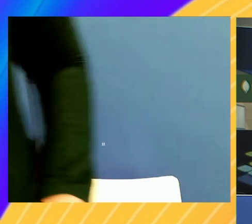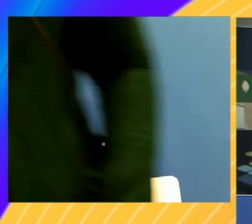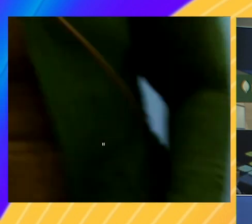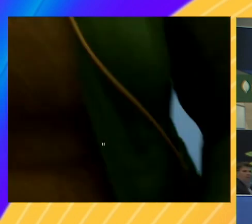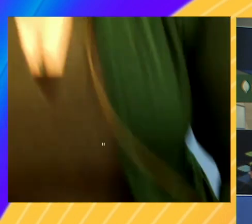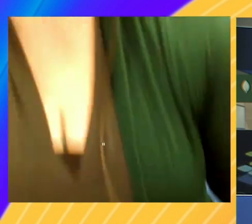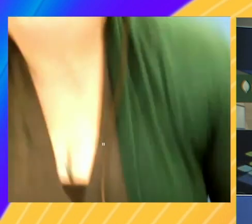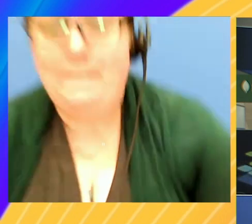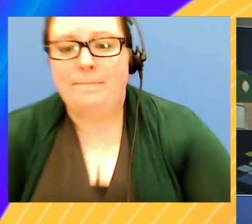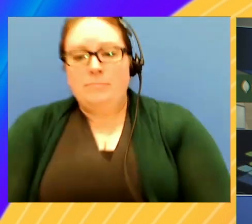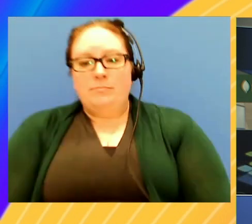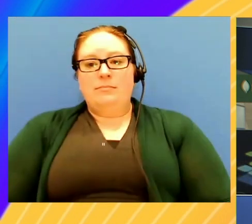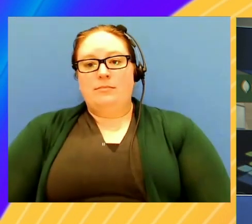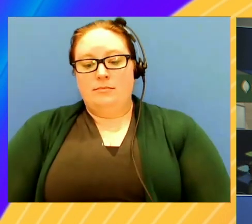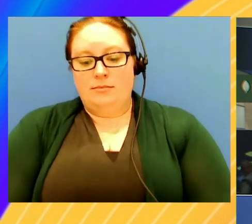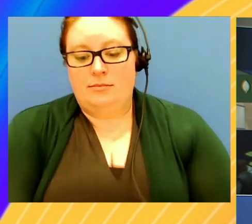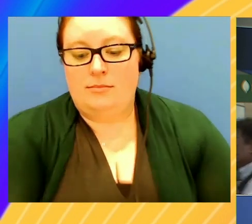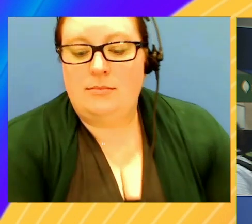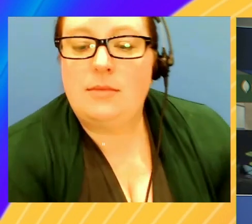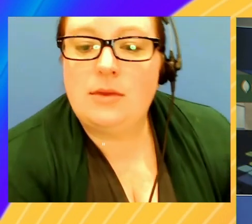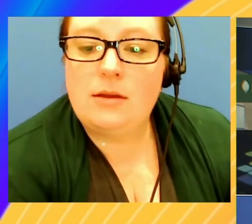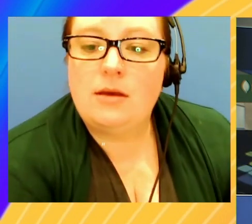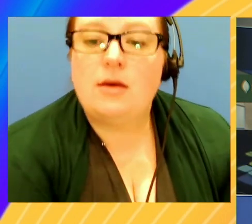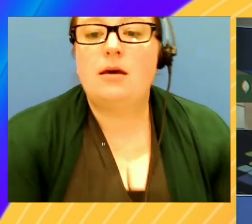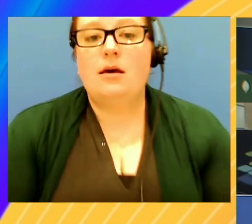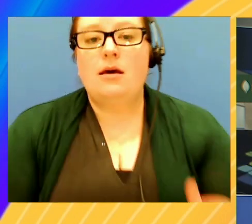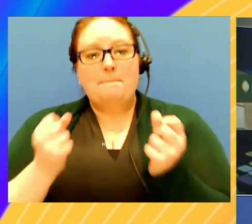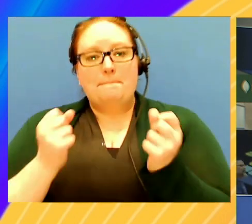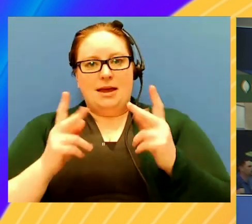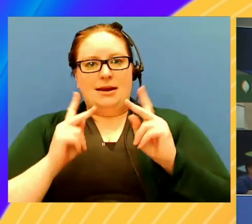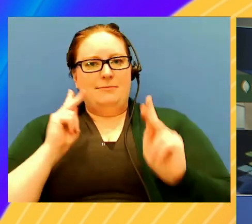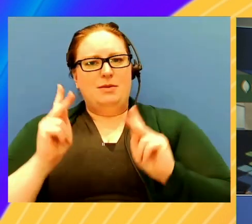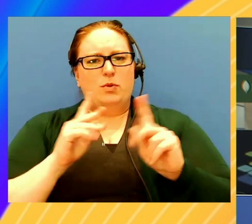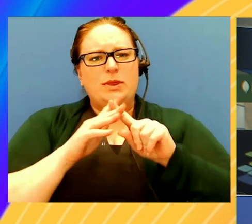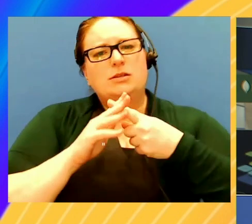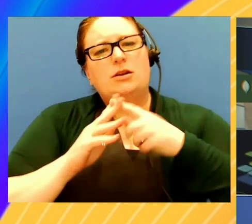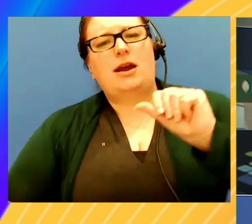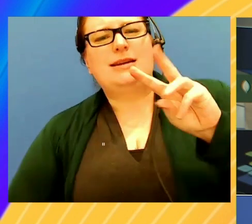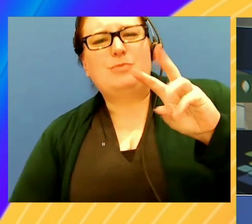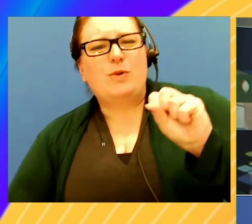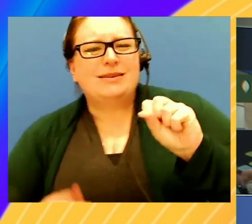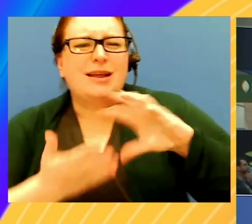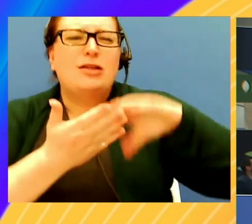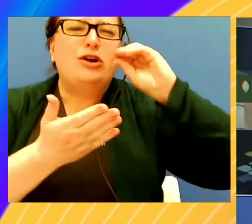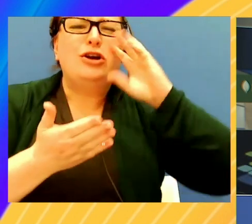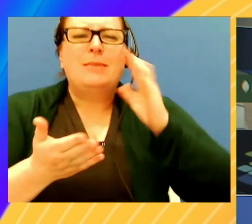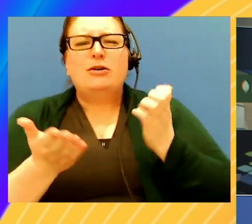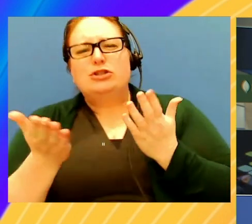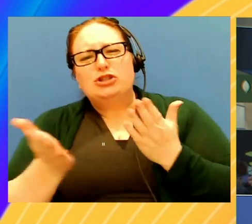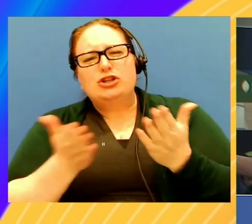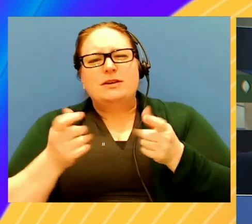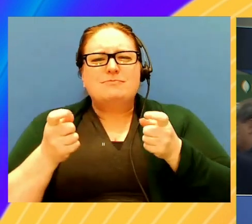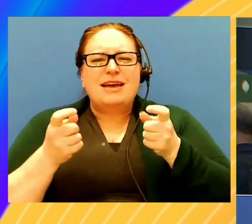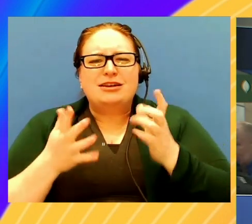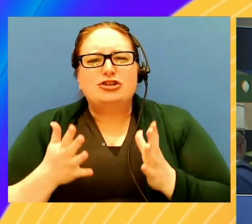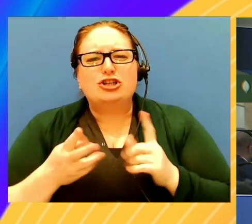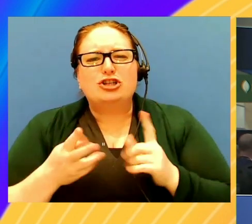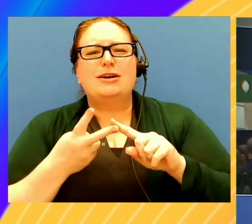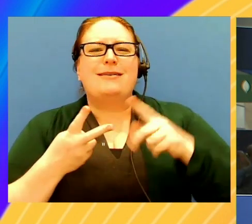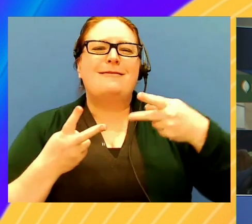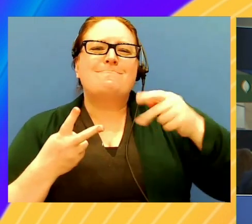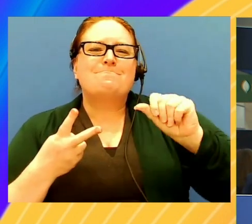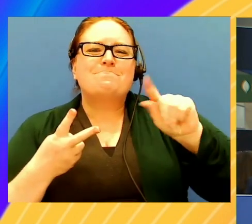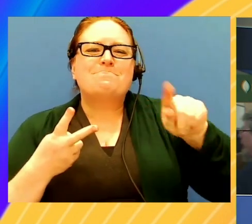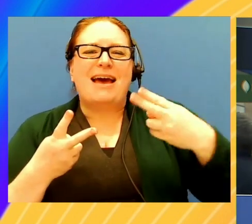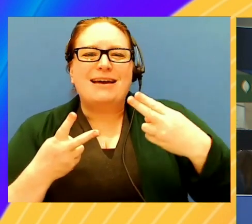Systems Manager, like Patch Manager, and doing all these extra things. But the first step in all these demos